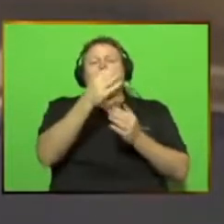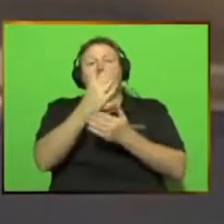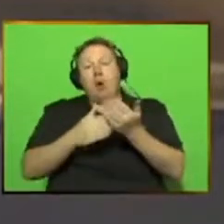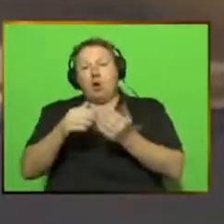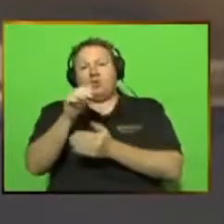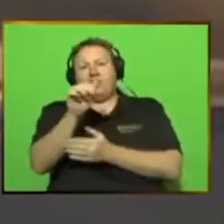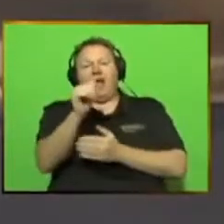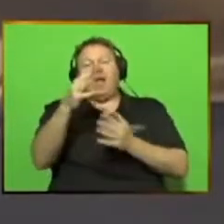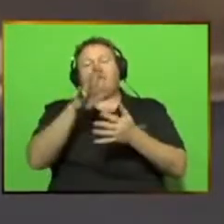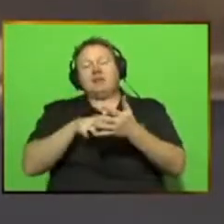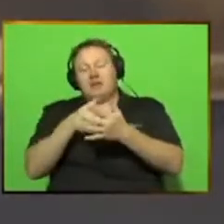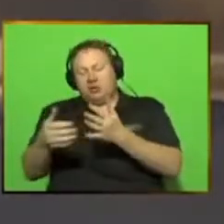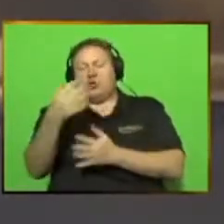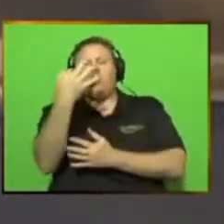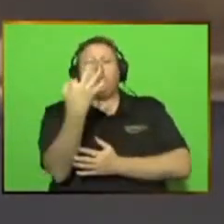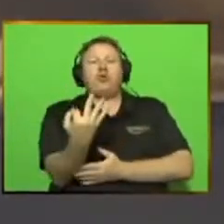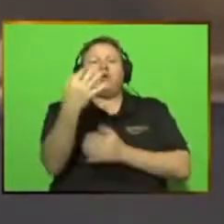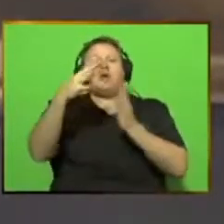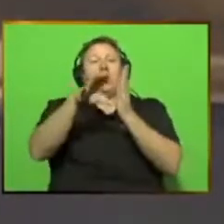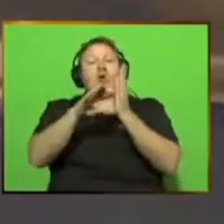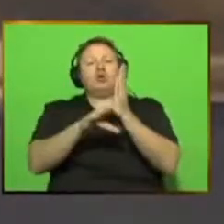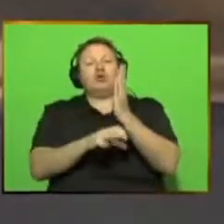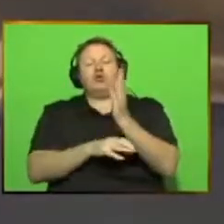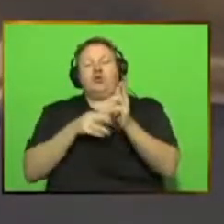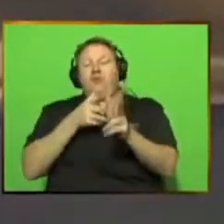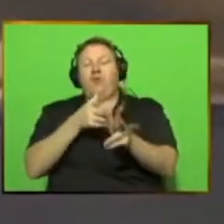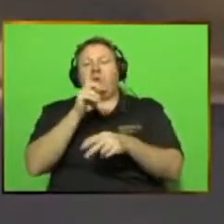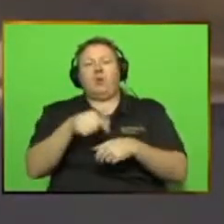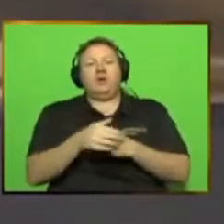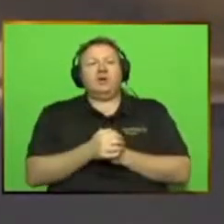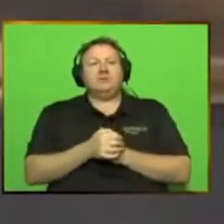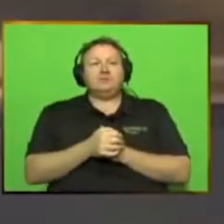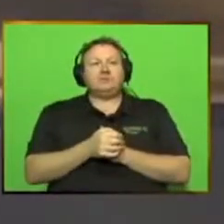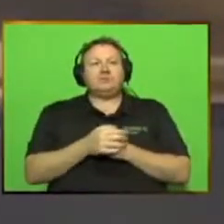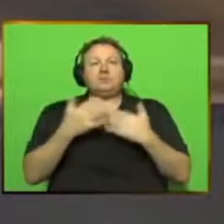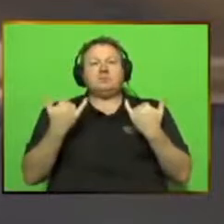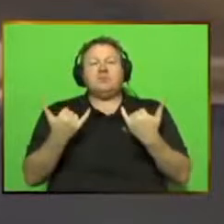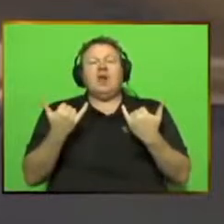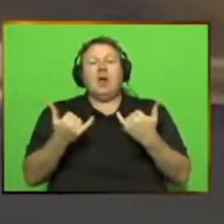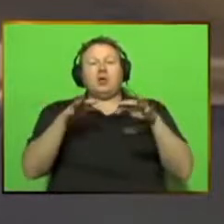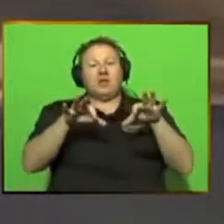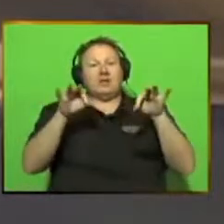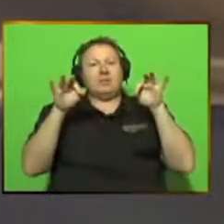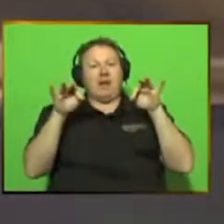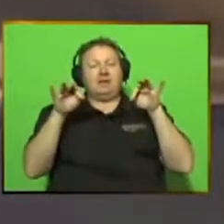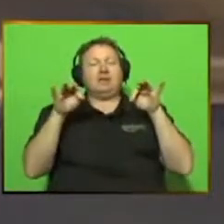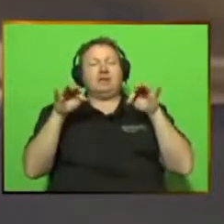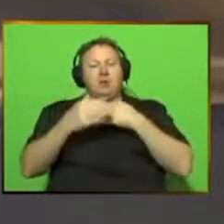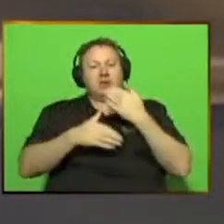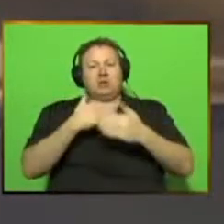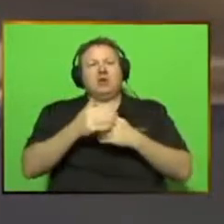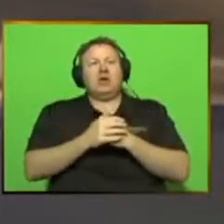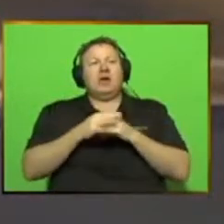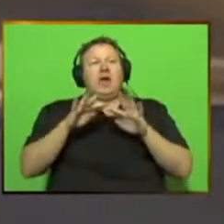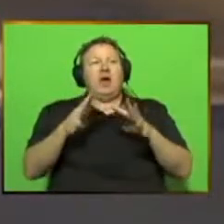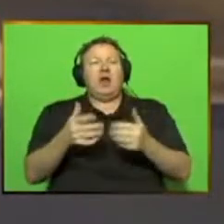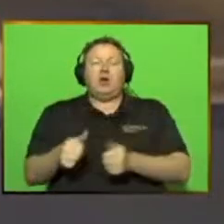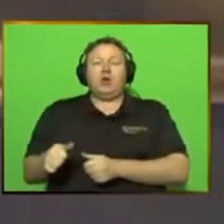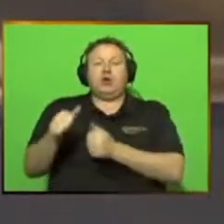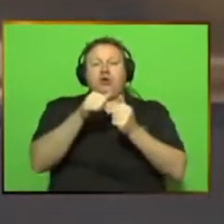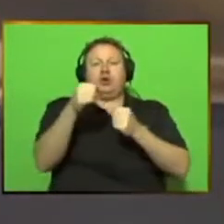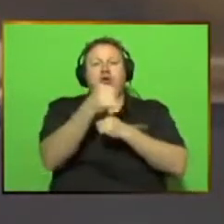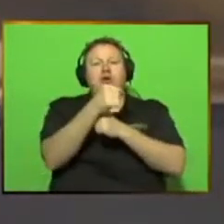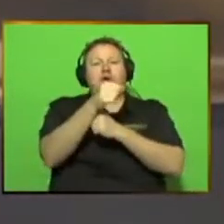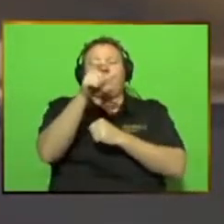of the Constitution. I now suspend proceedings to allow the returning officer to prepare